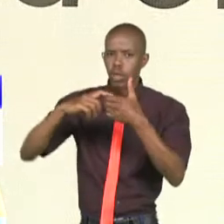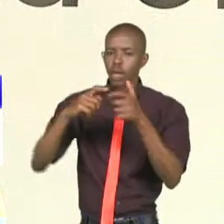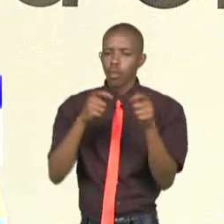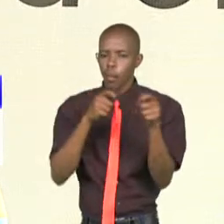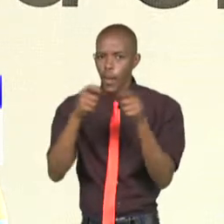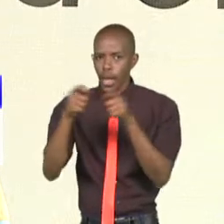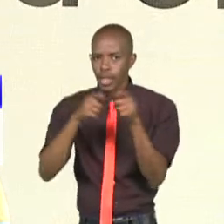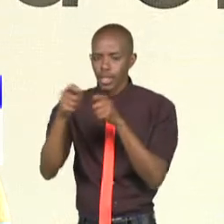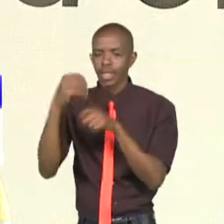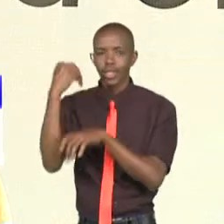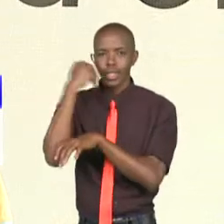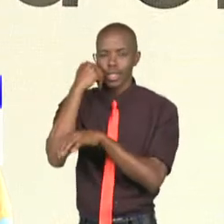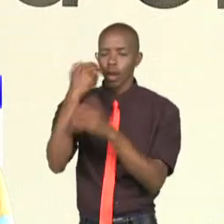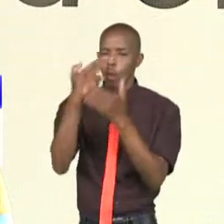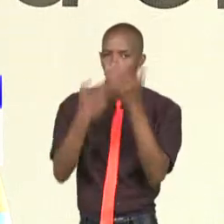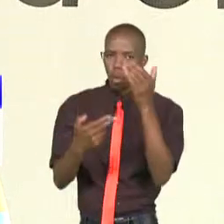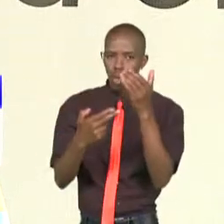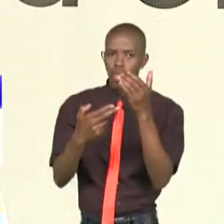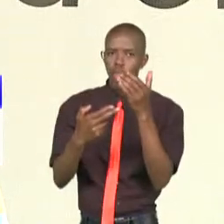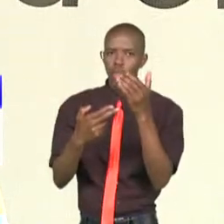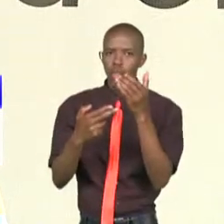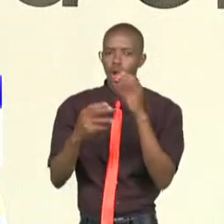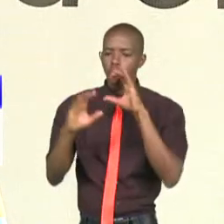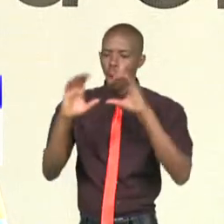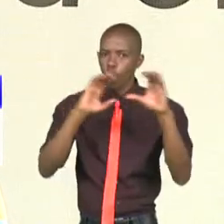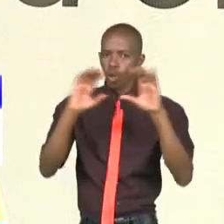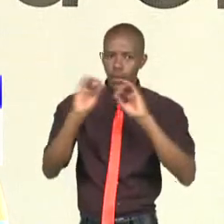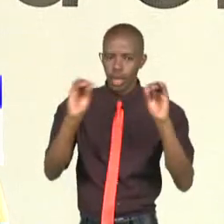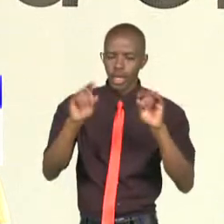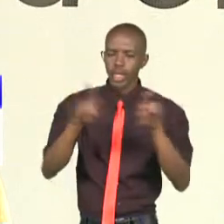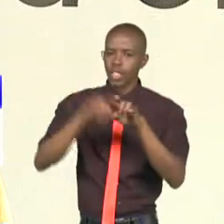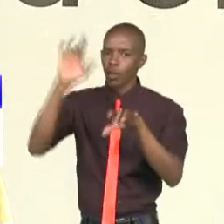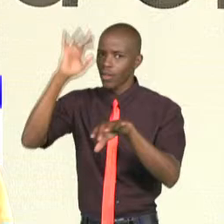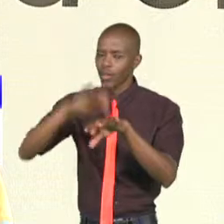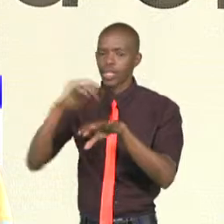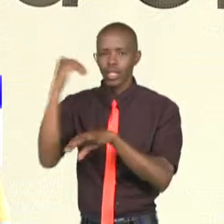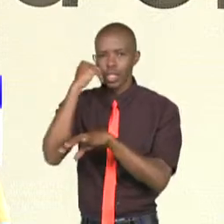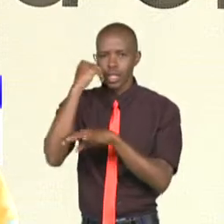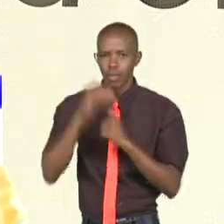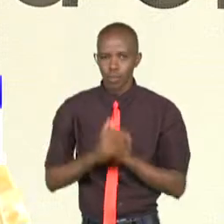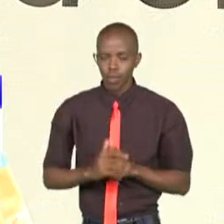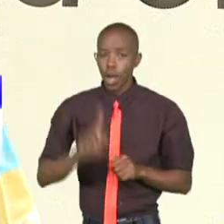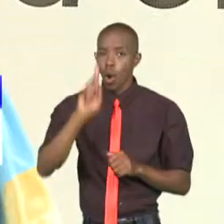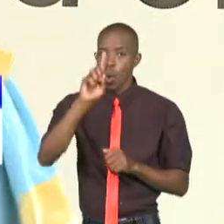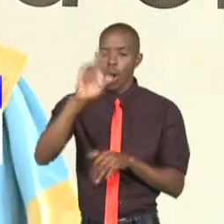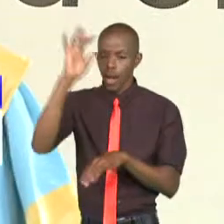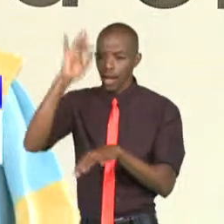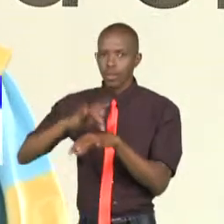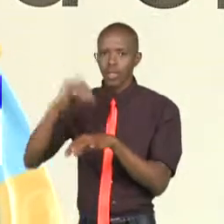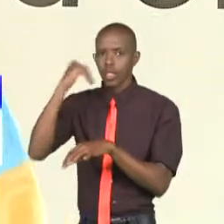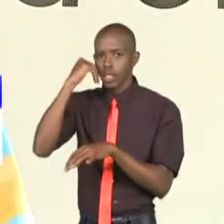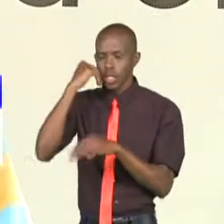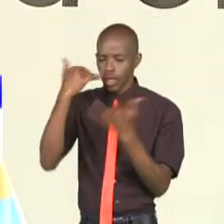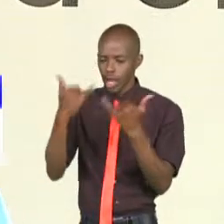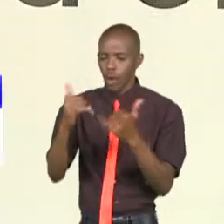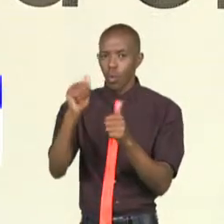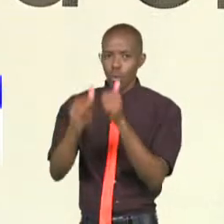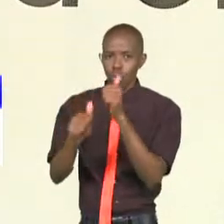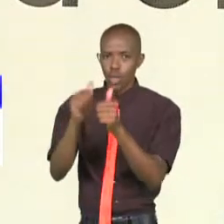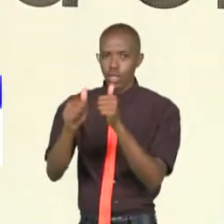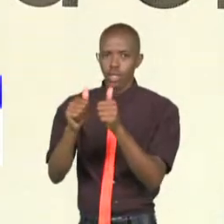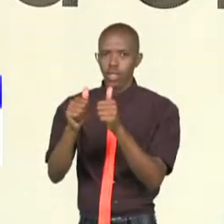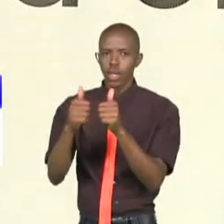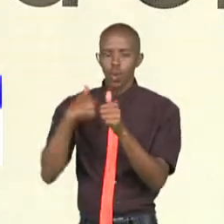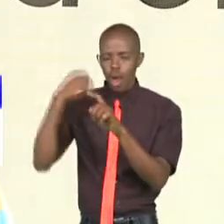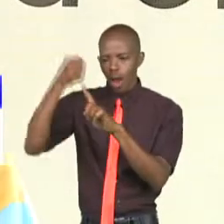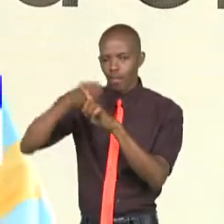management of diseases, both non-communicable and infectious. And one of the infectious diseases that is now we are battling